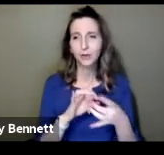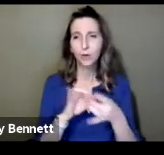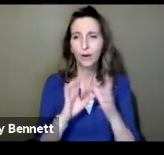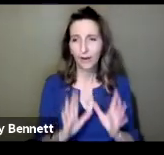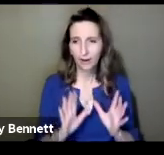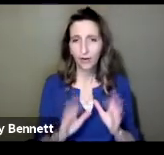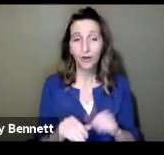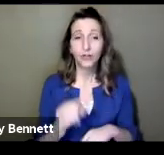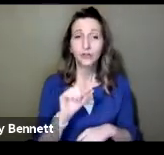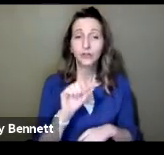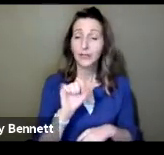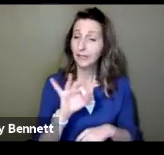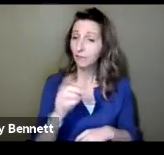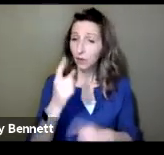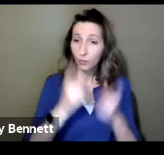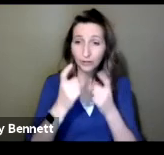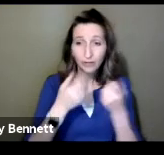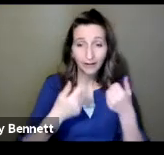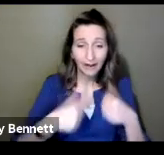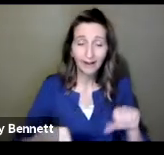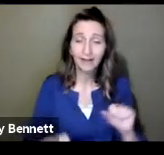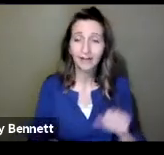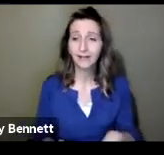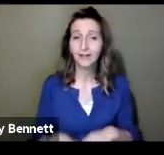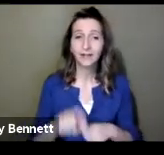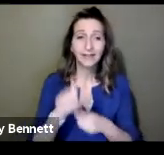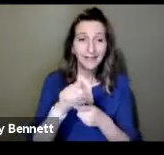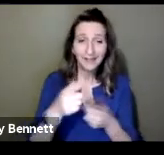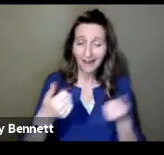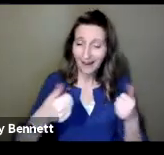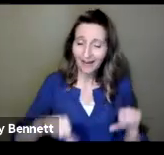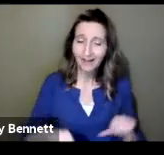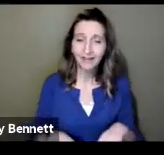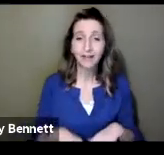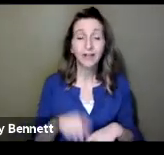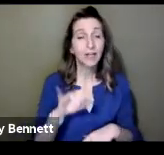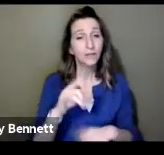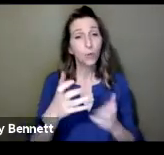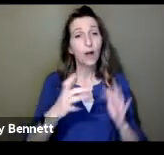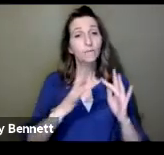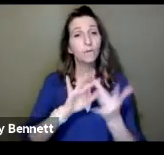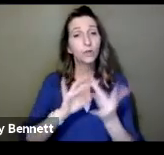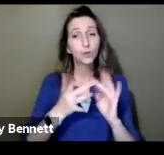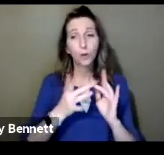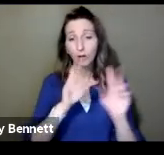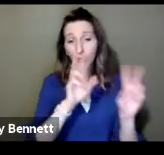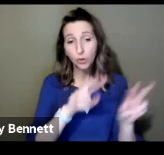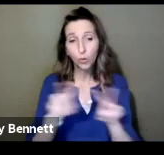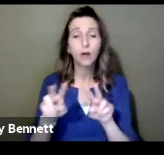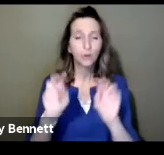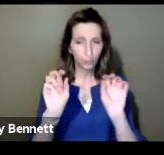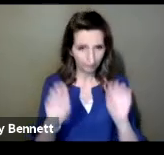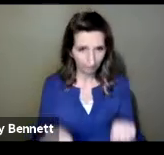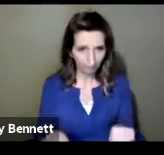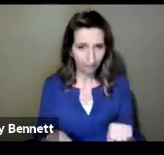questions or have any needs or would like to set up a virtual tour, because we're not doing in person tours at this moment, again,